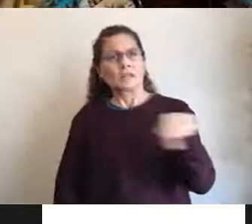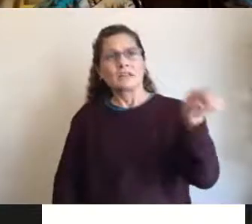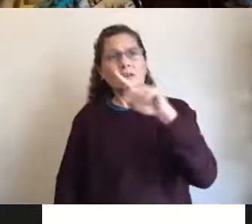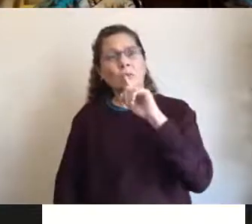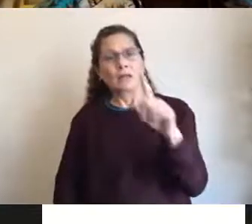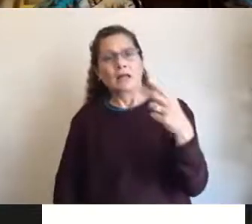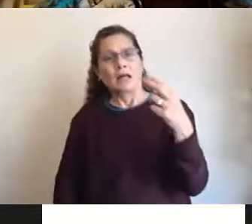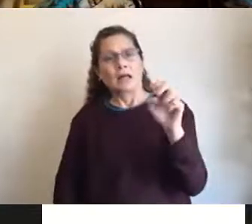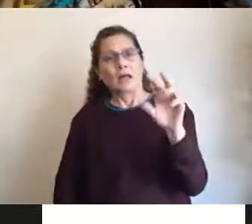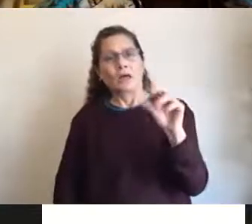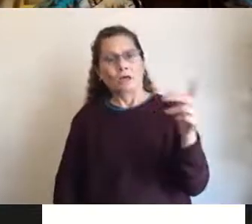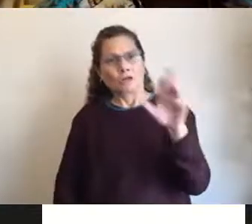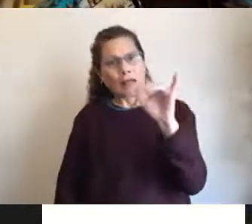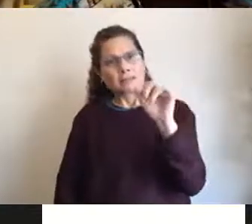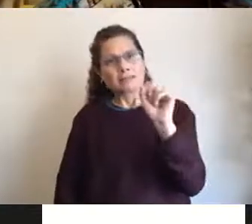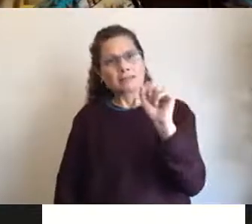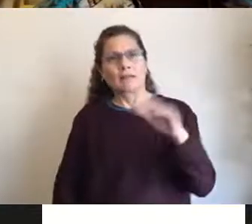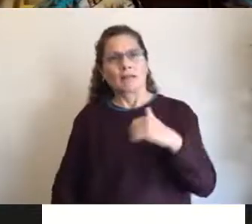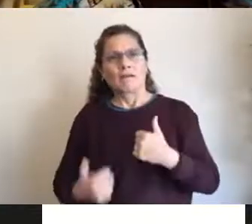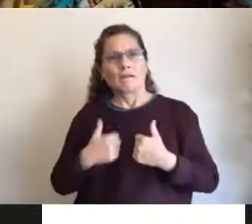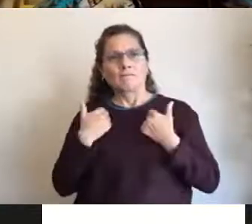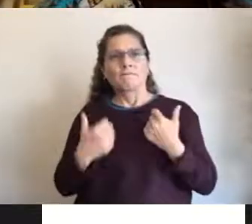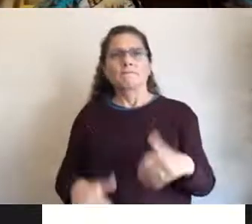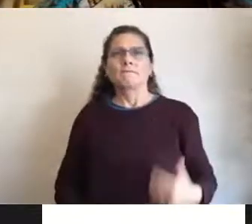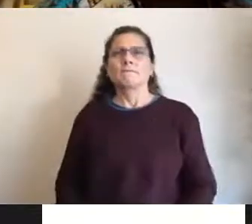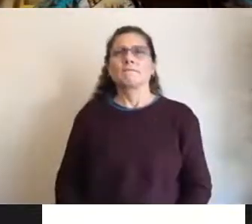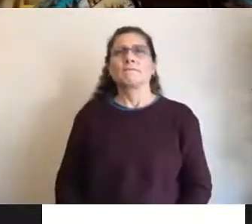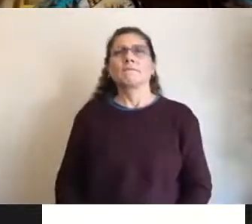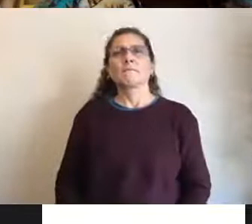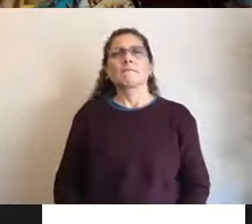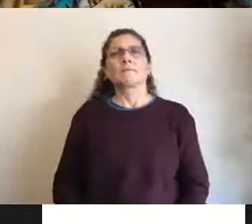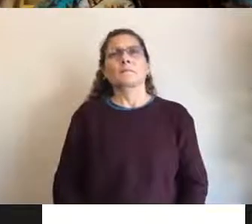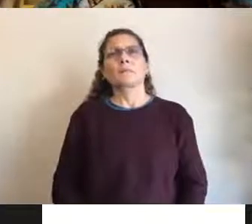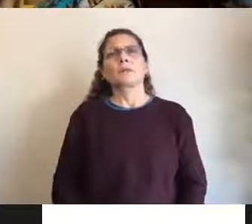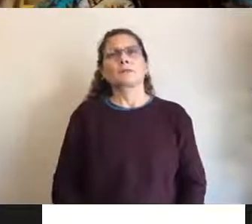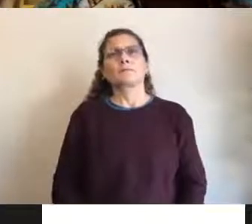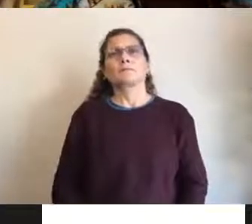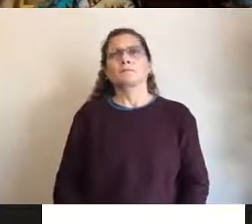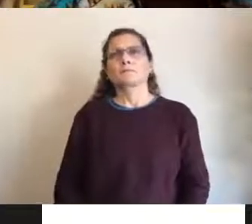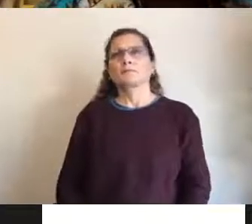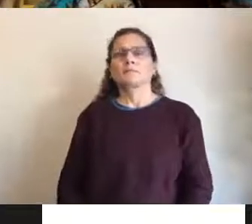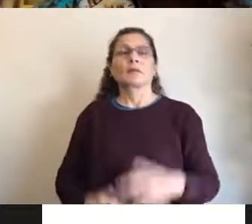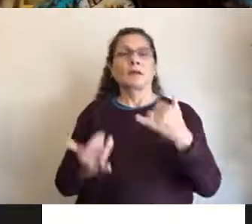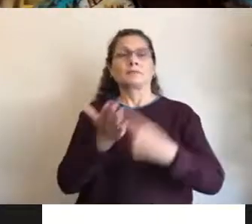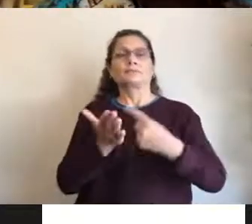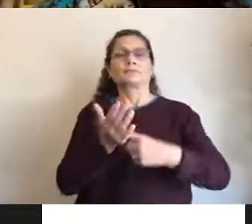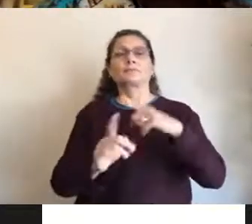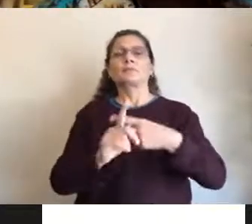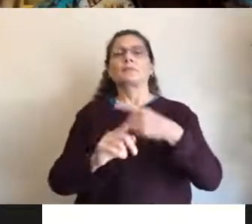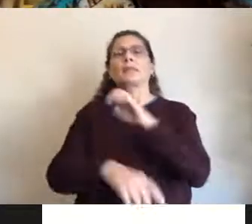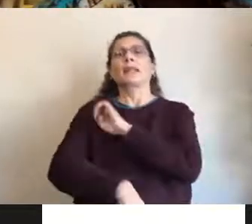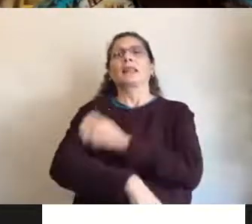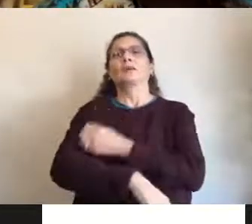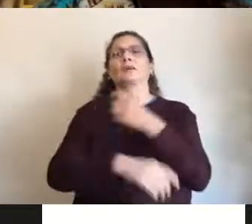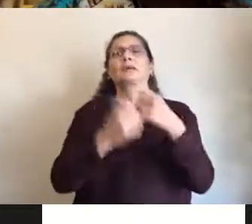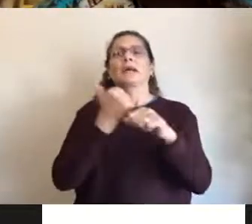and warm this winter. The Wisconsin Home Energy Assistance Program helps qualified county residents afford their heating and